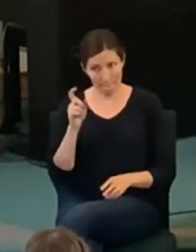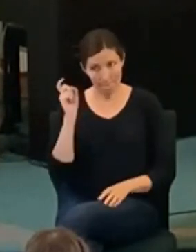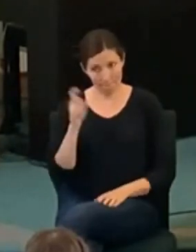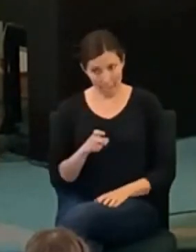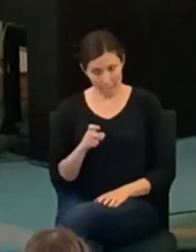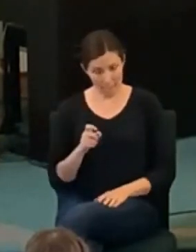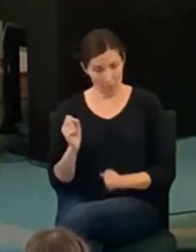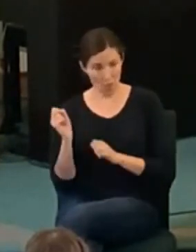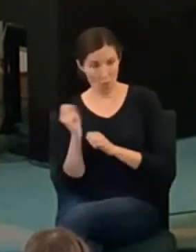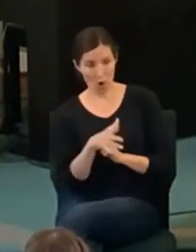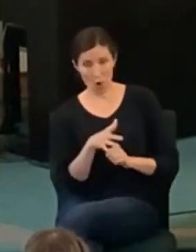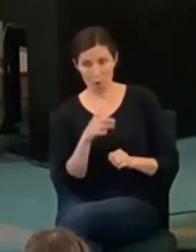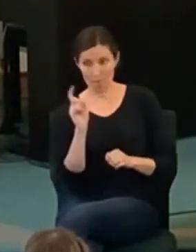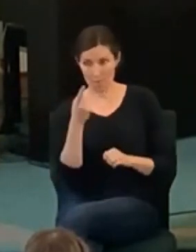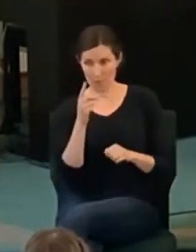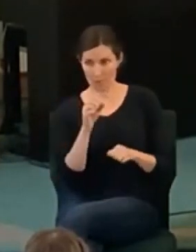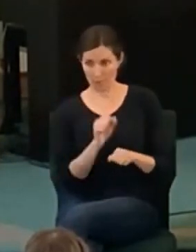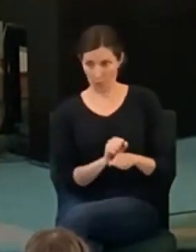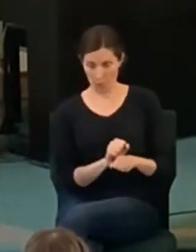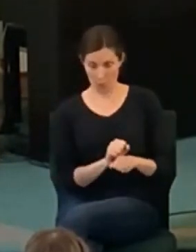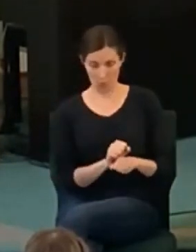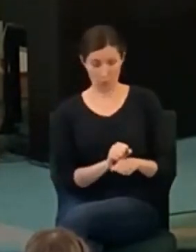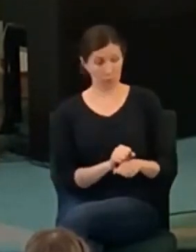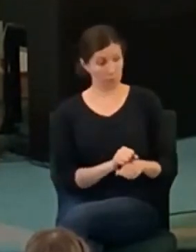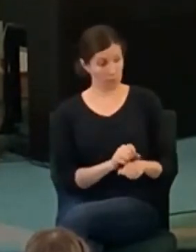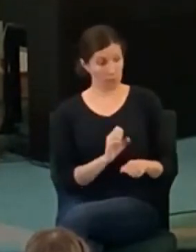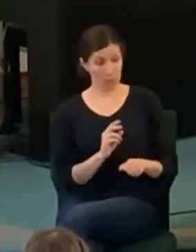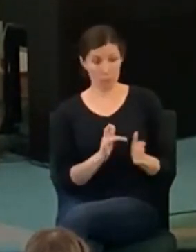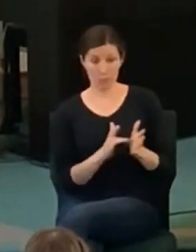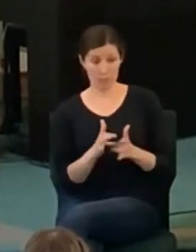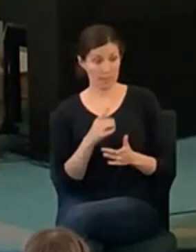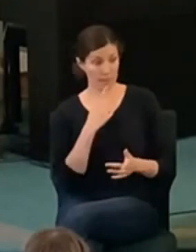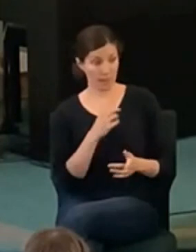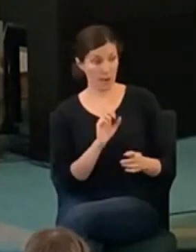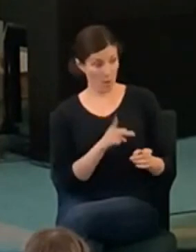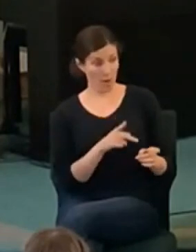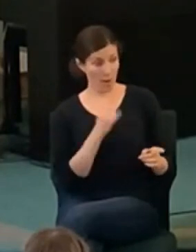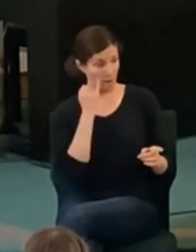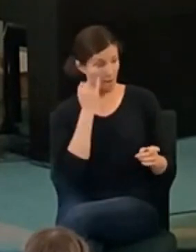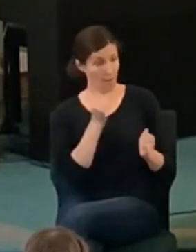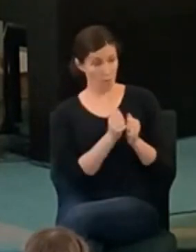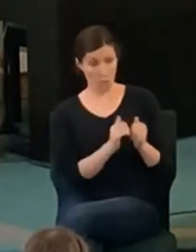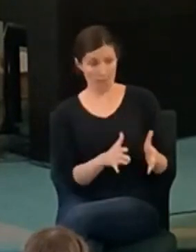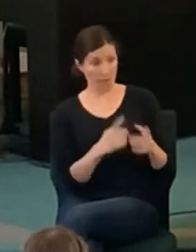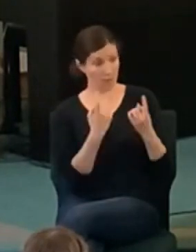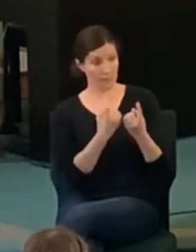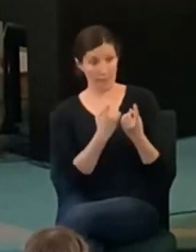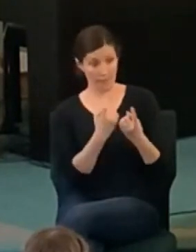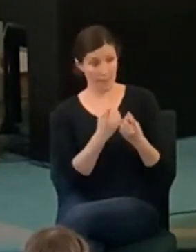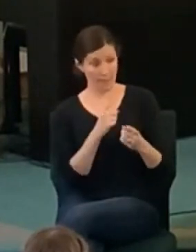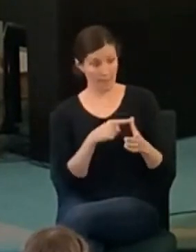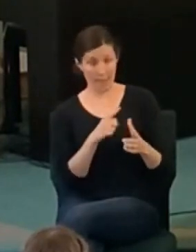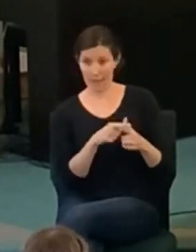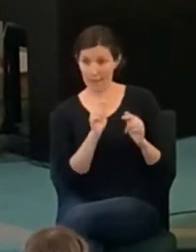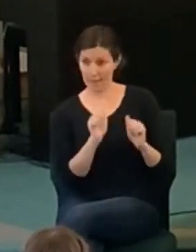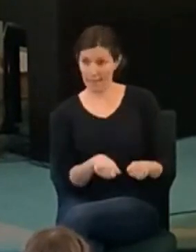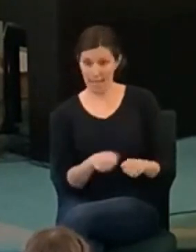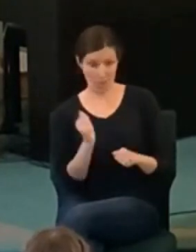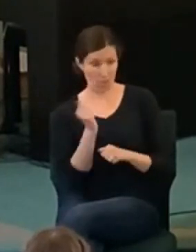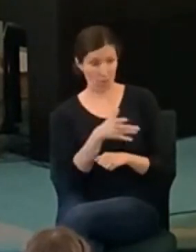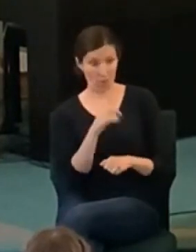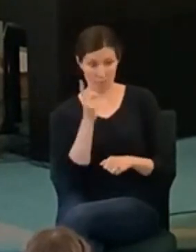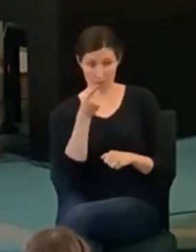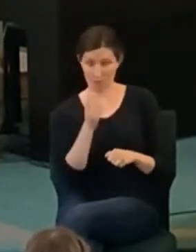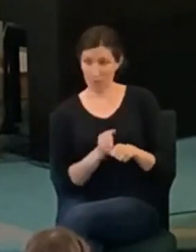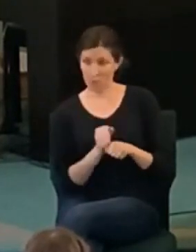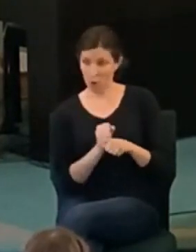throw a stone." See, according to the law of Moses, the accusers of the person that brought